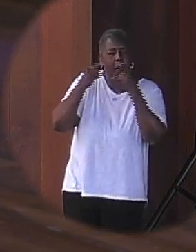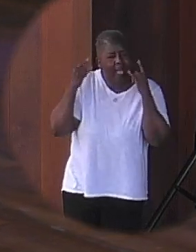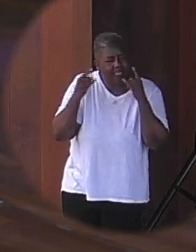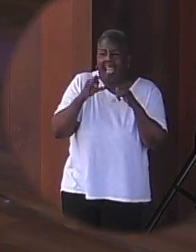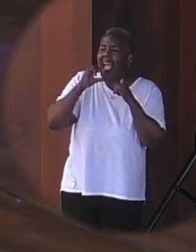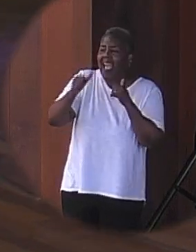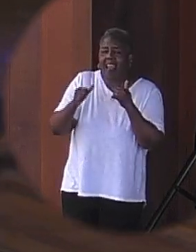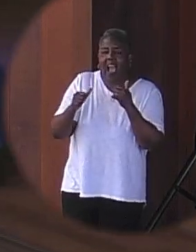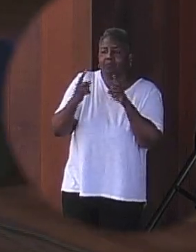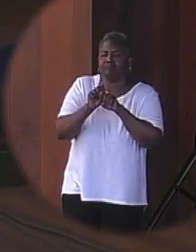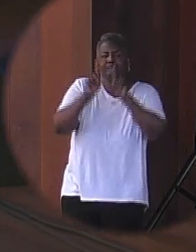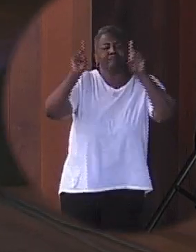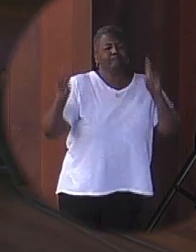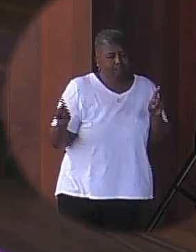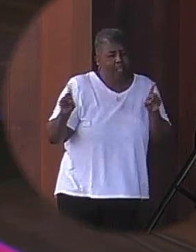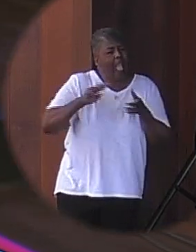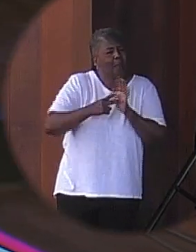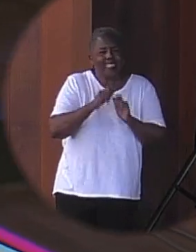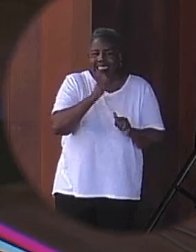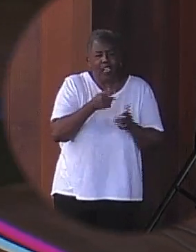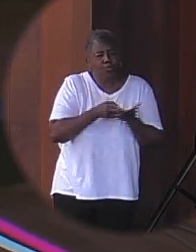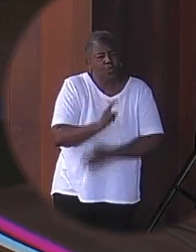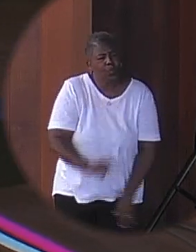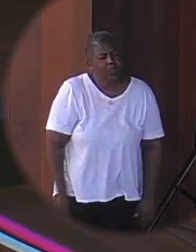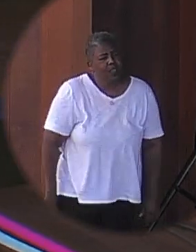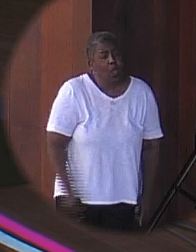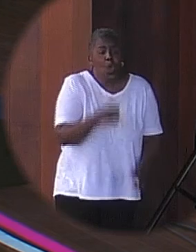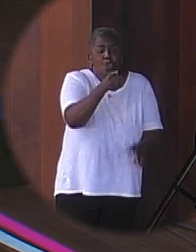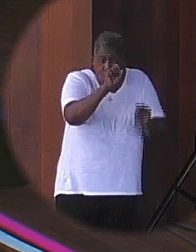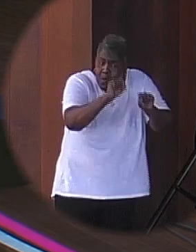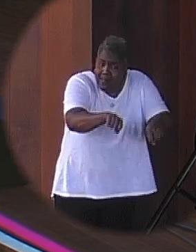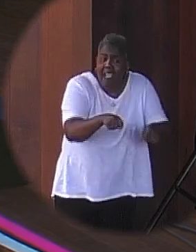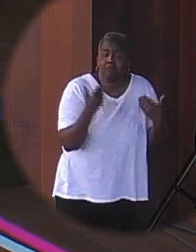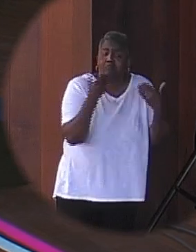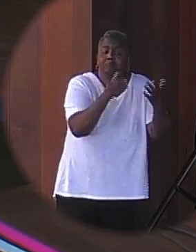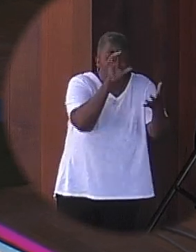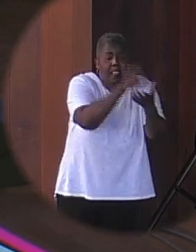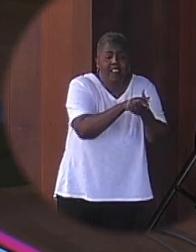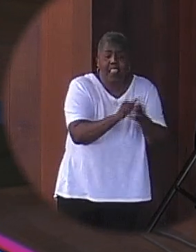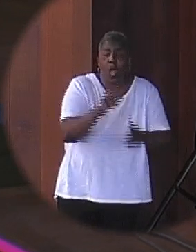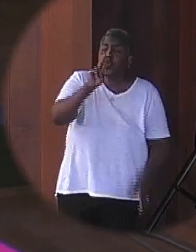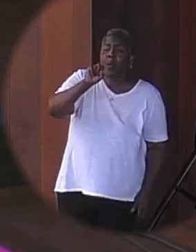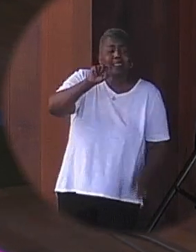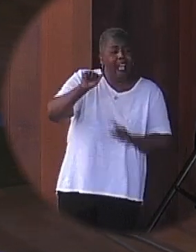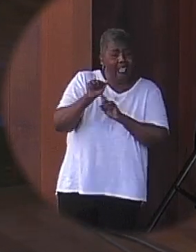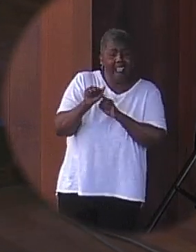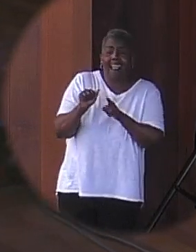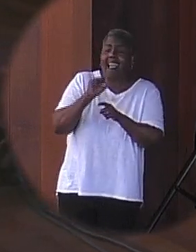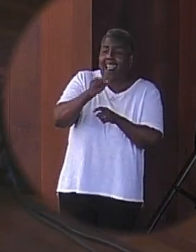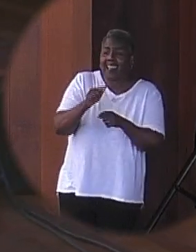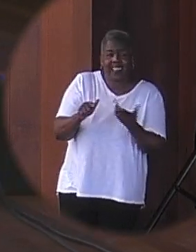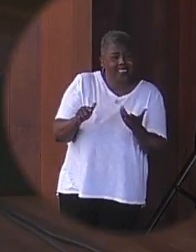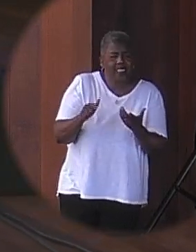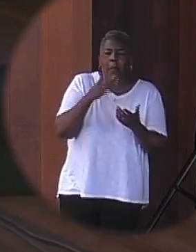and not social distance, it ain't true. You can believe that the United States of America is the